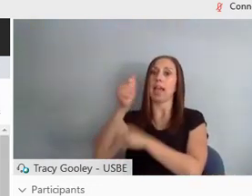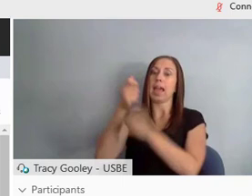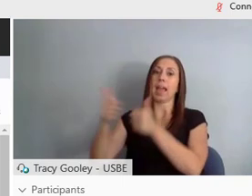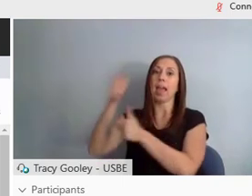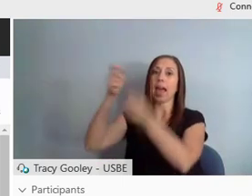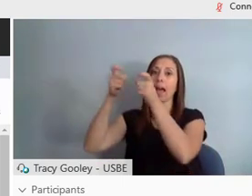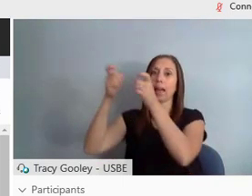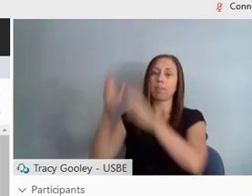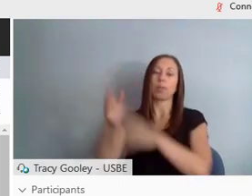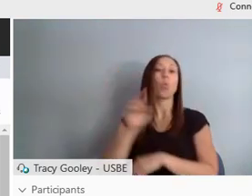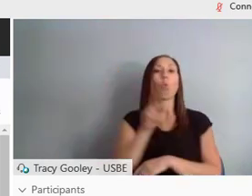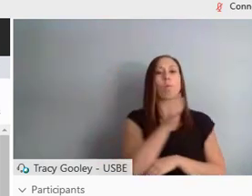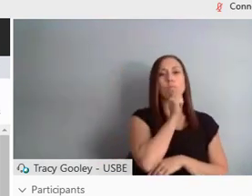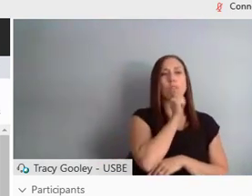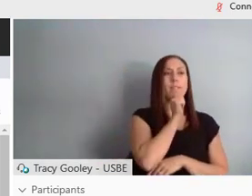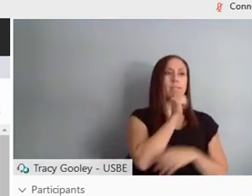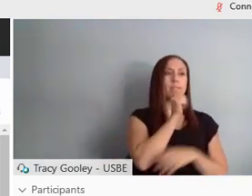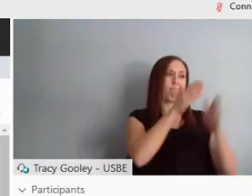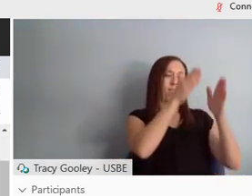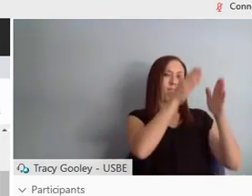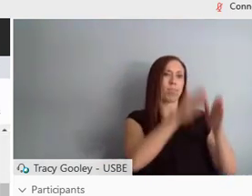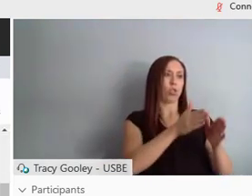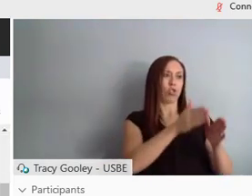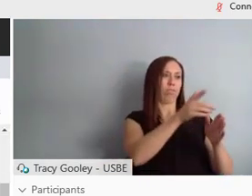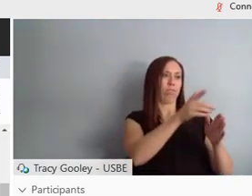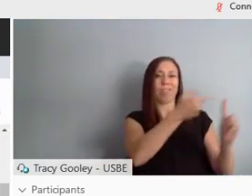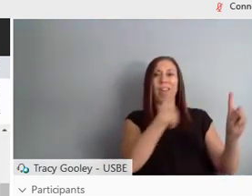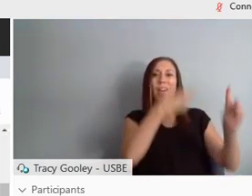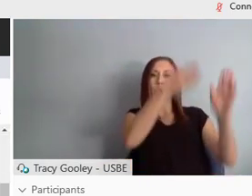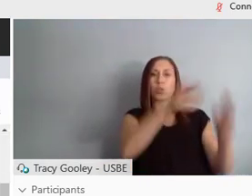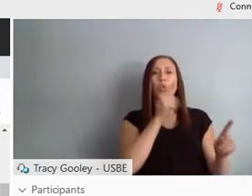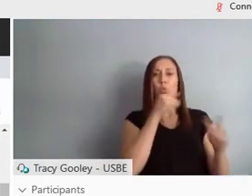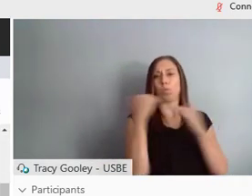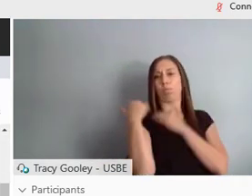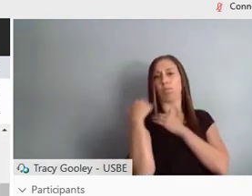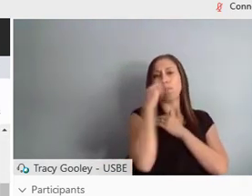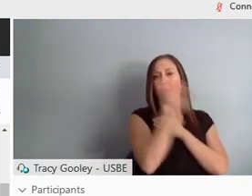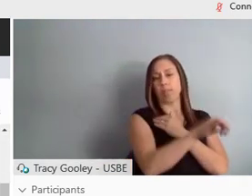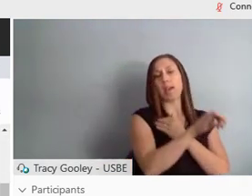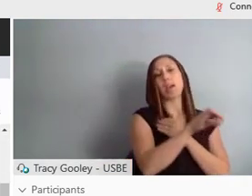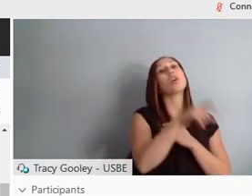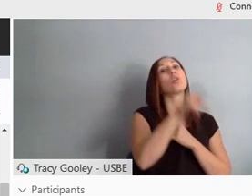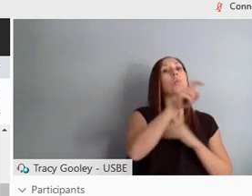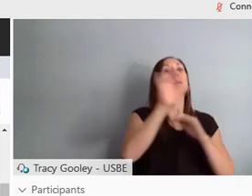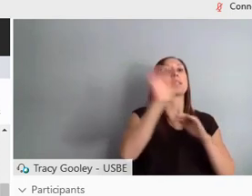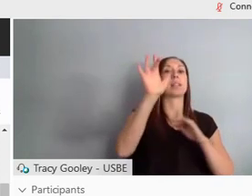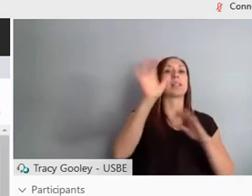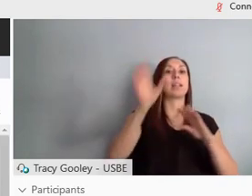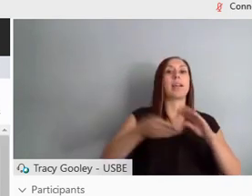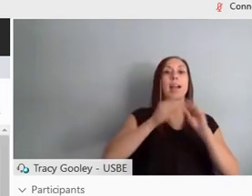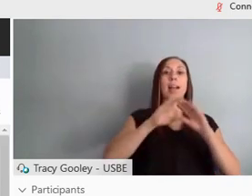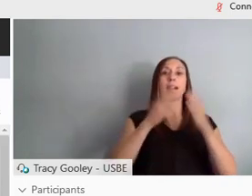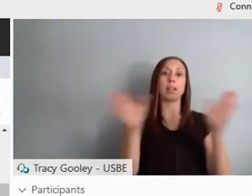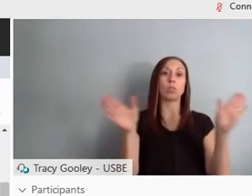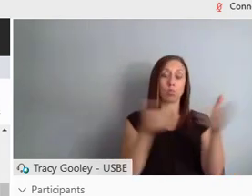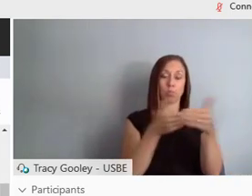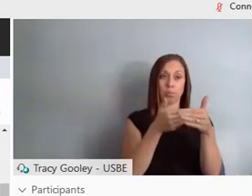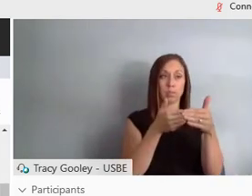your private providers will have someone who typically oversees the program. You have to add classrooms